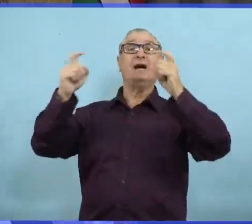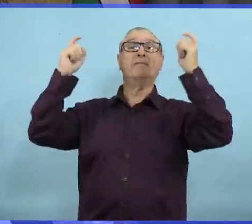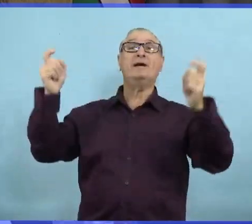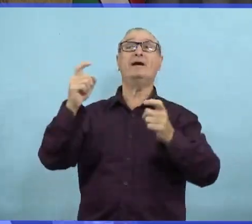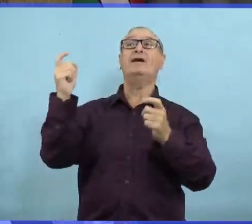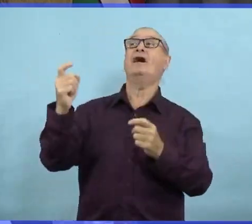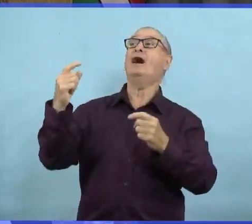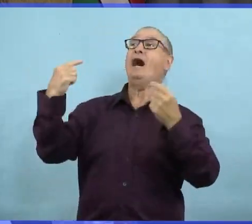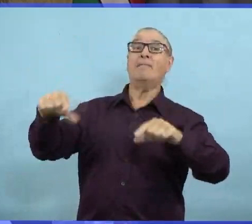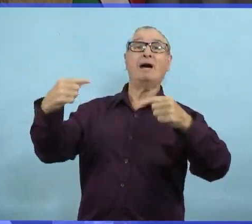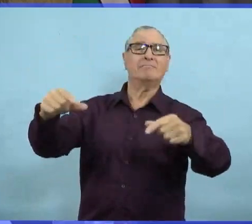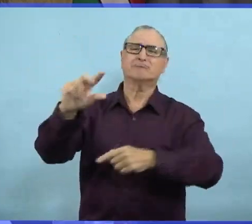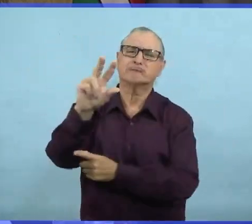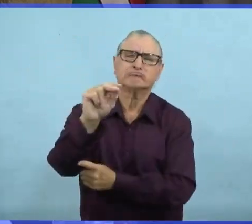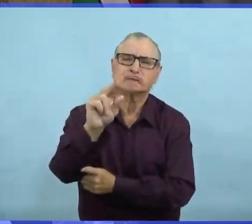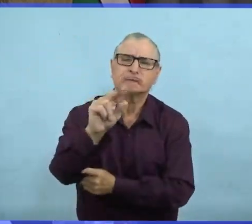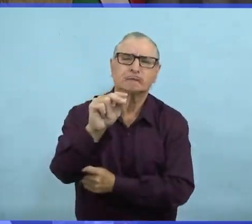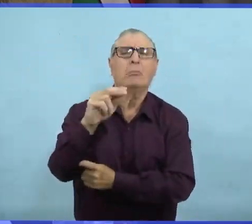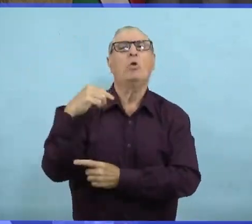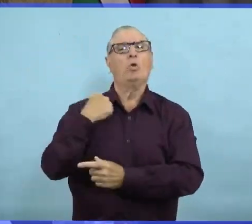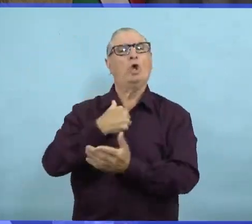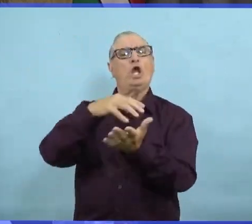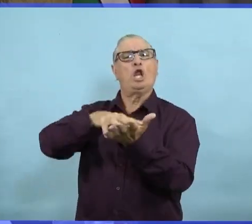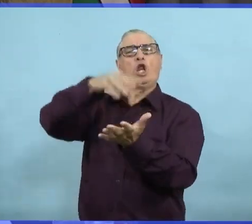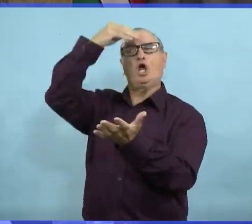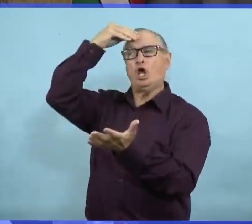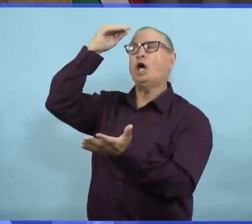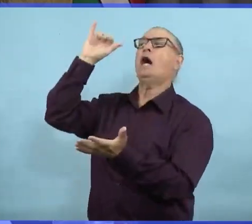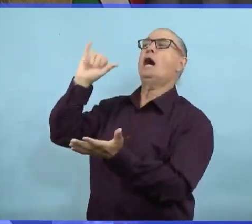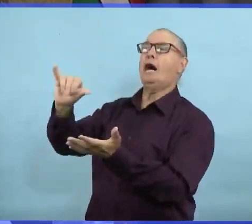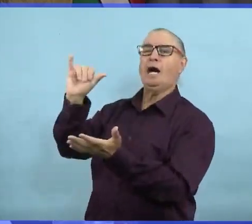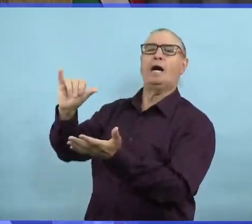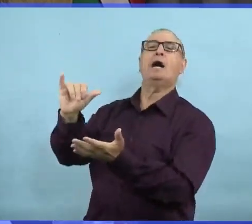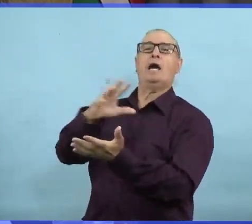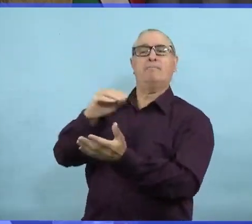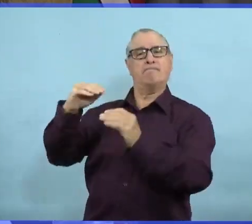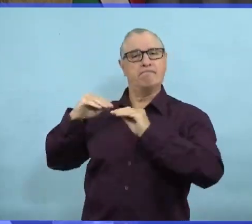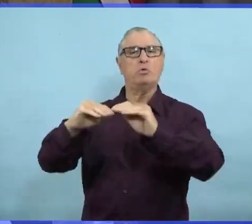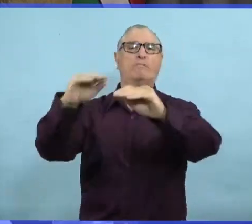There were failures of character on display the other day that need not be repeated